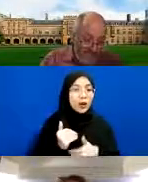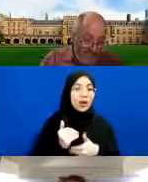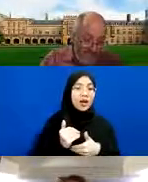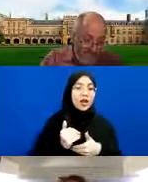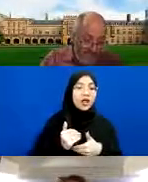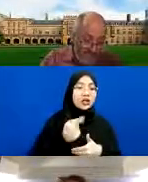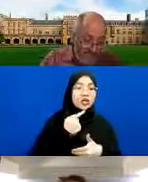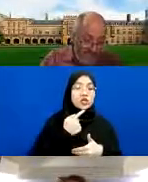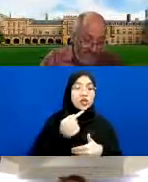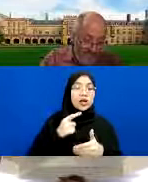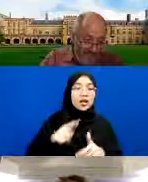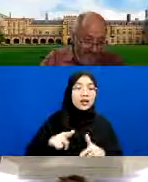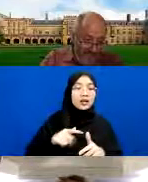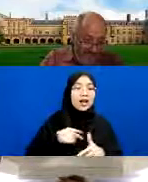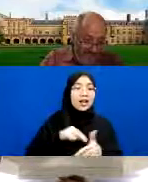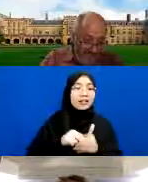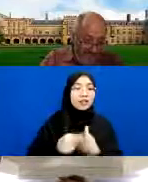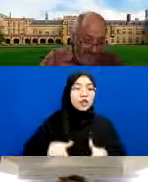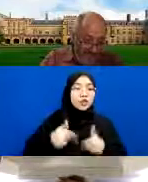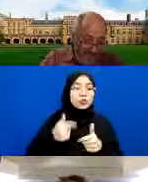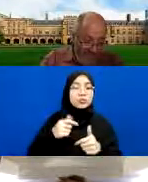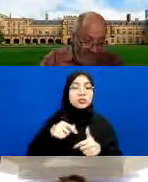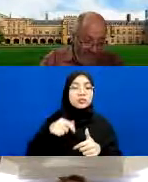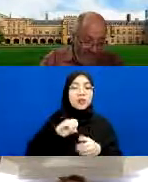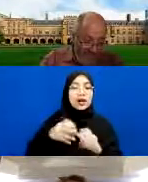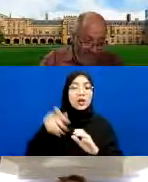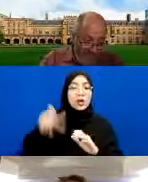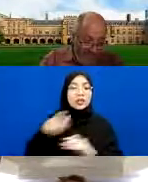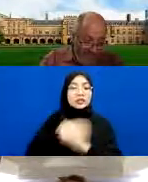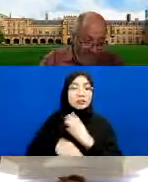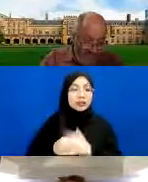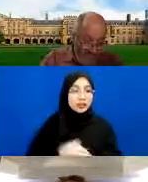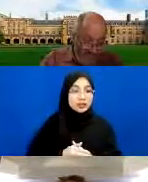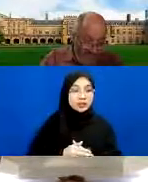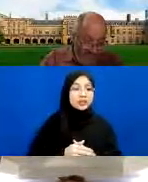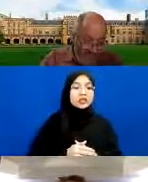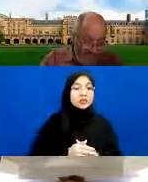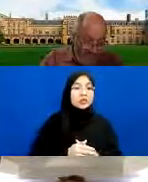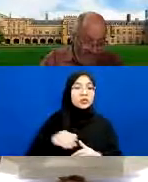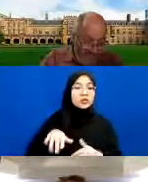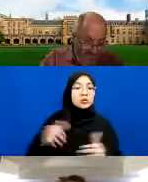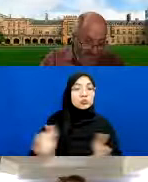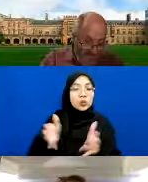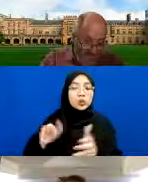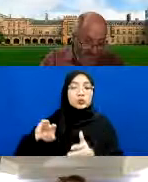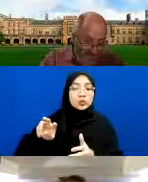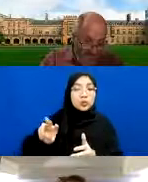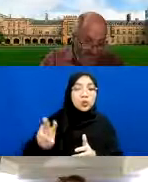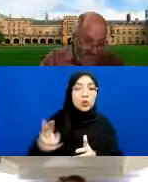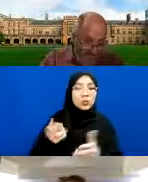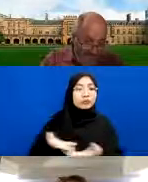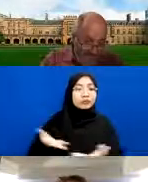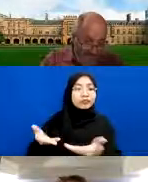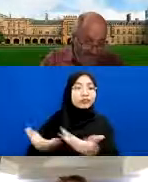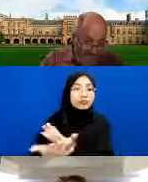change. The aim is to end stigma and discrimination of people with disabilities, to achieve equality through changing